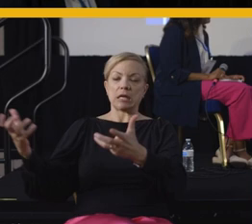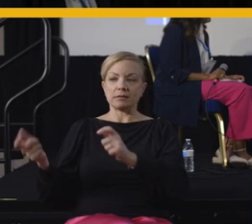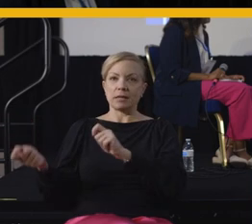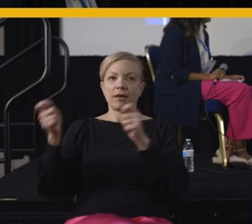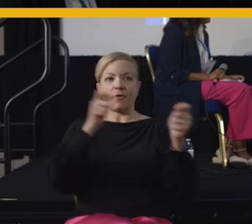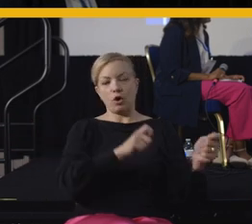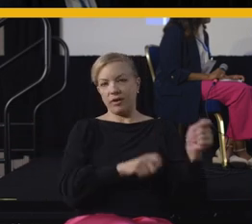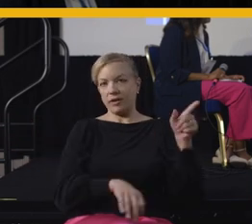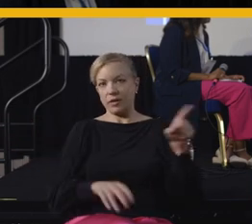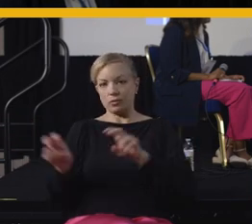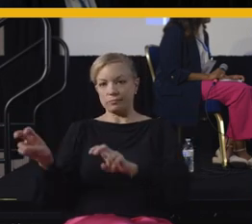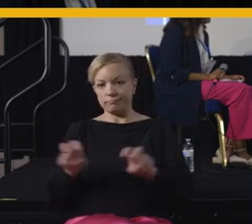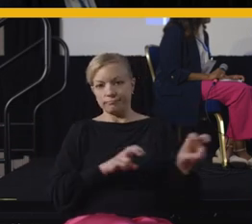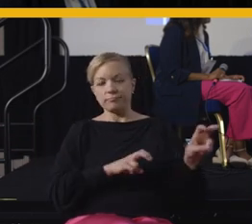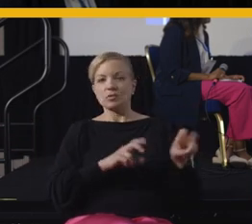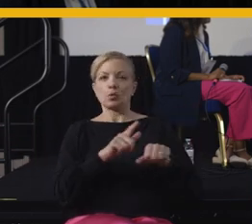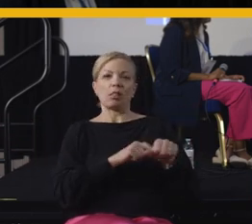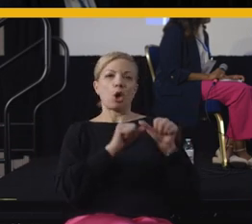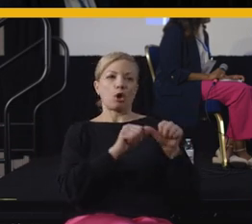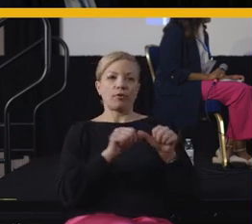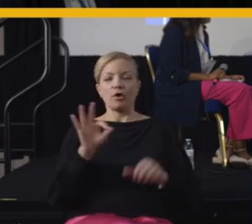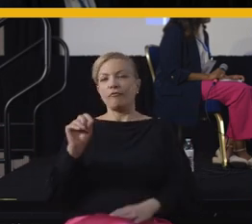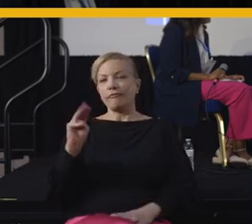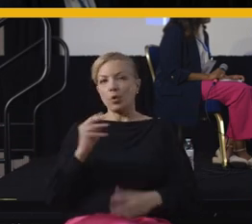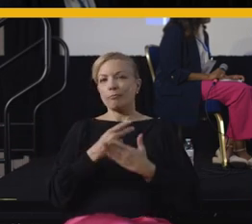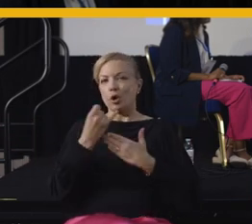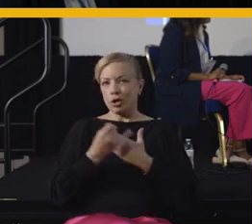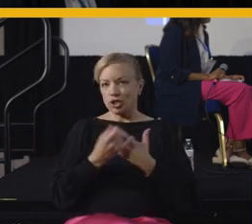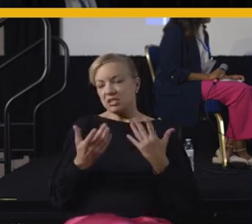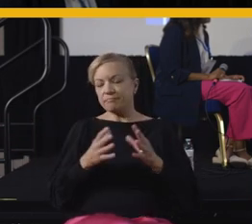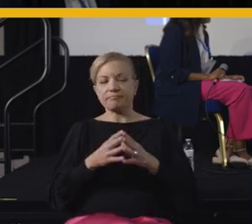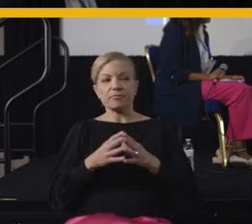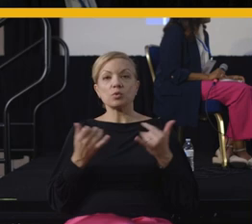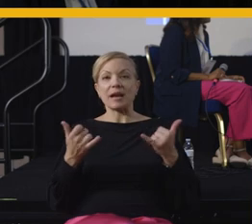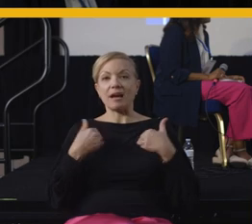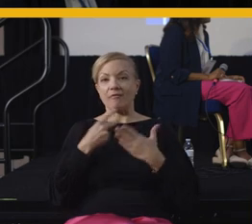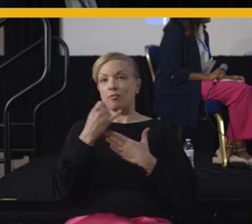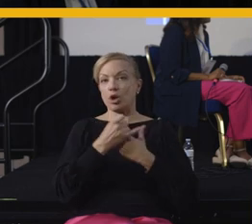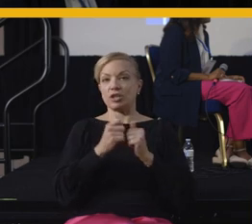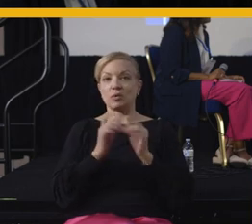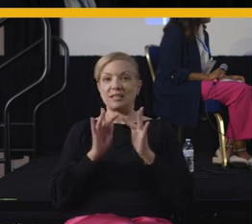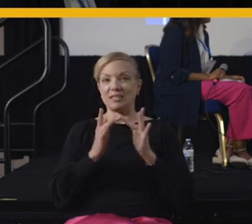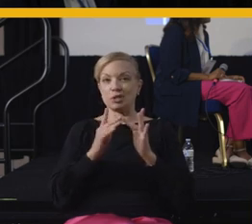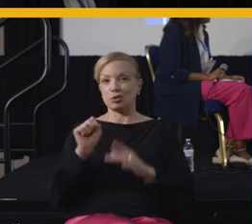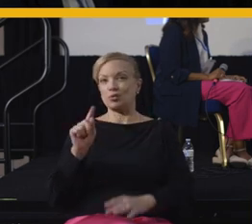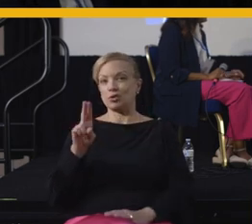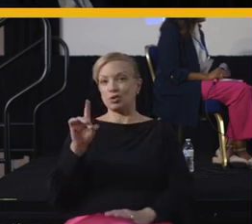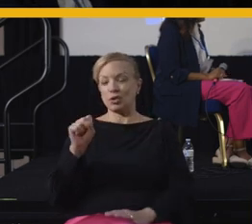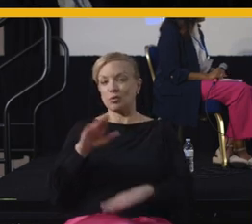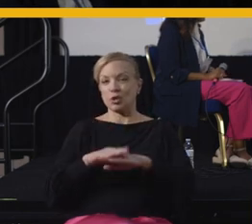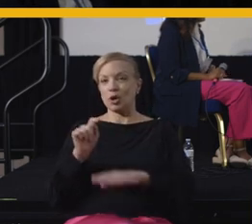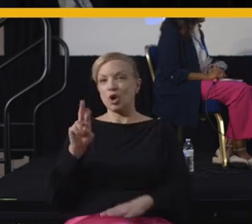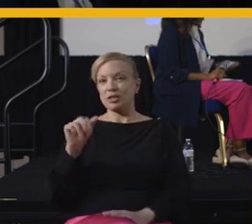them into longer form projects and elevating them in interesting ways. So we have a project with digital studios on our Terra